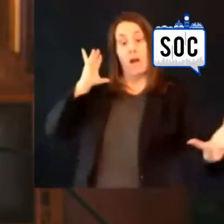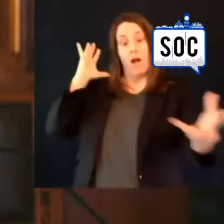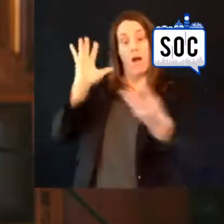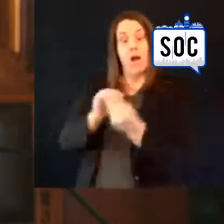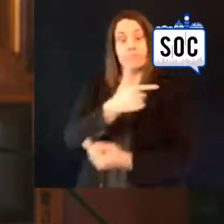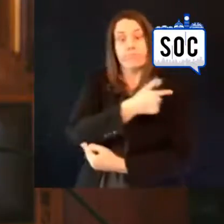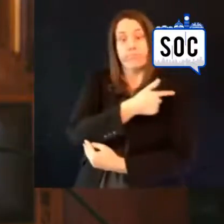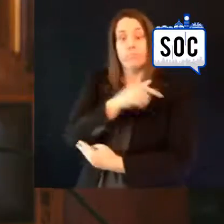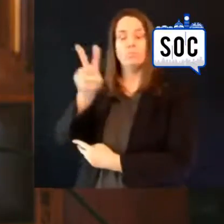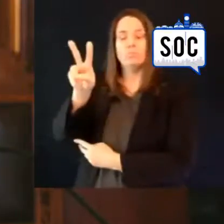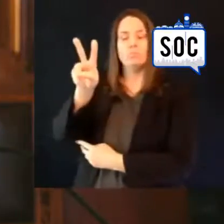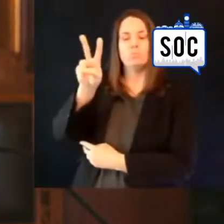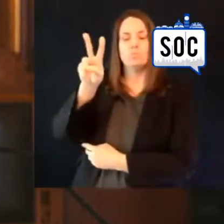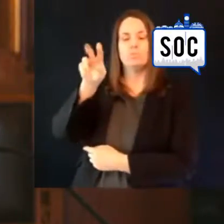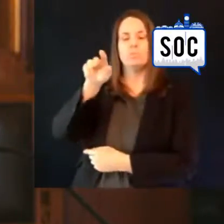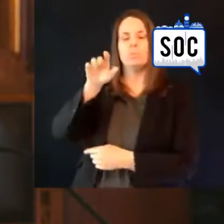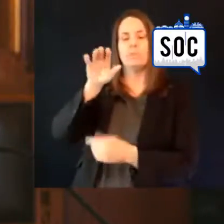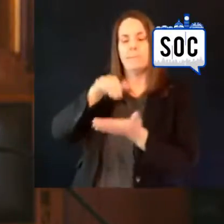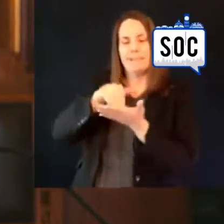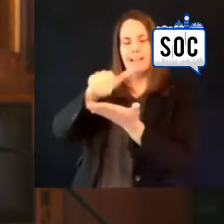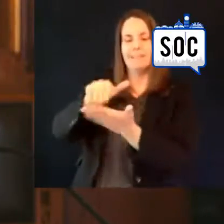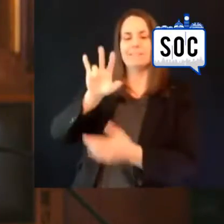2,753,146 doses as of today.